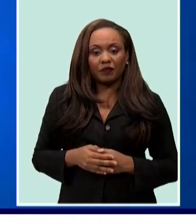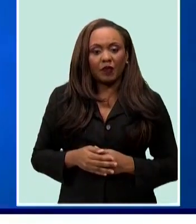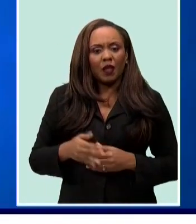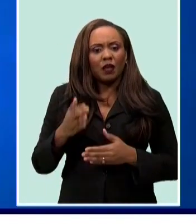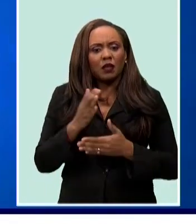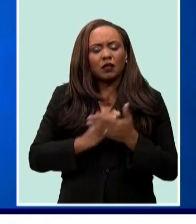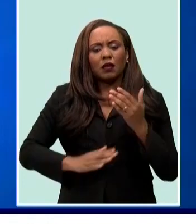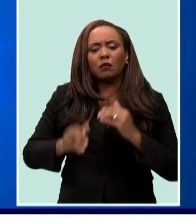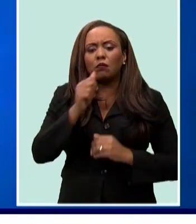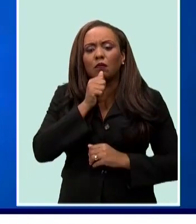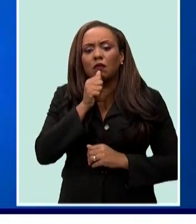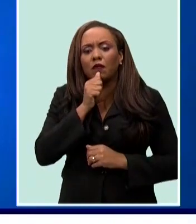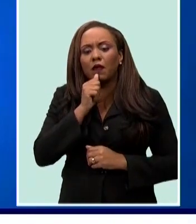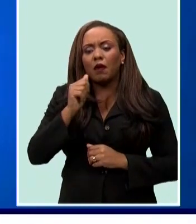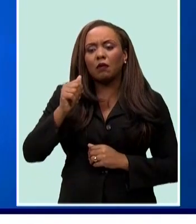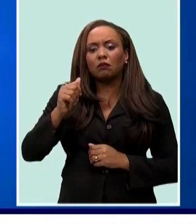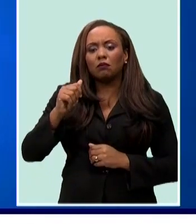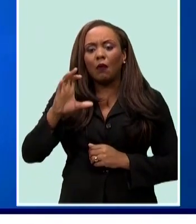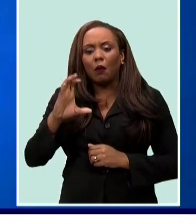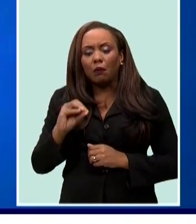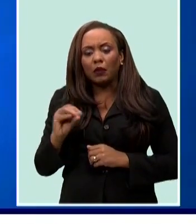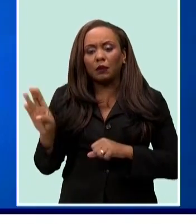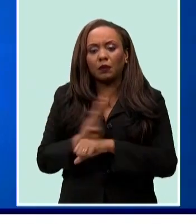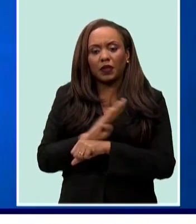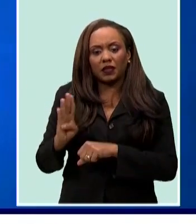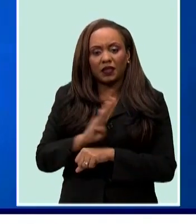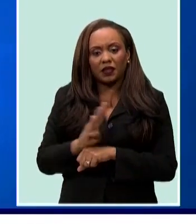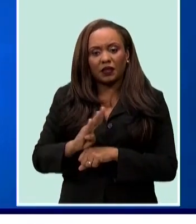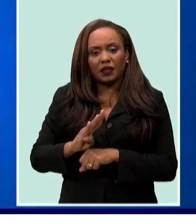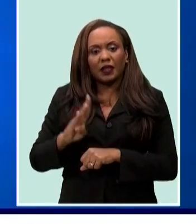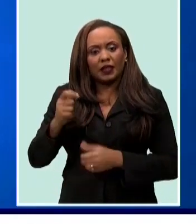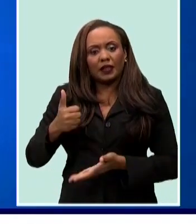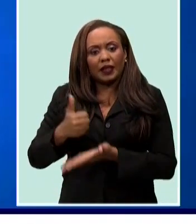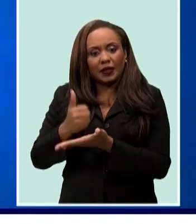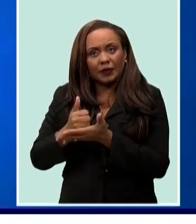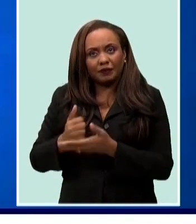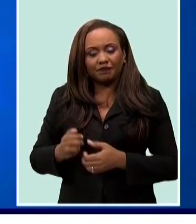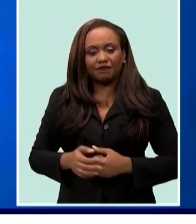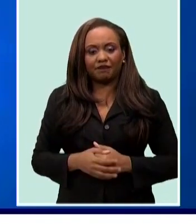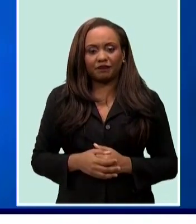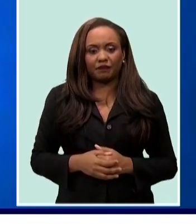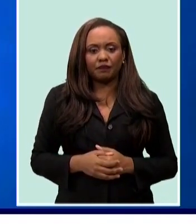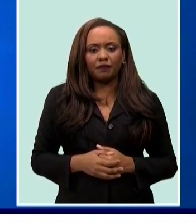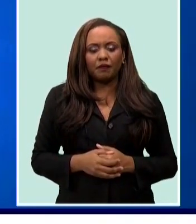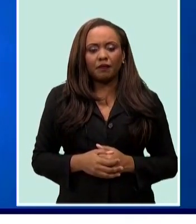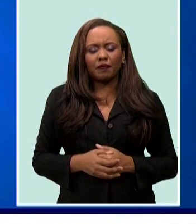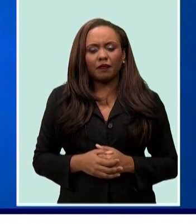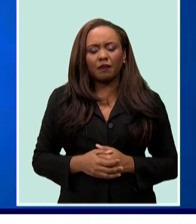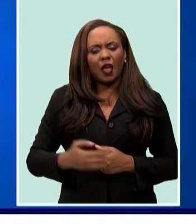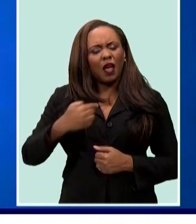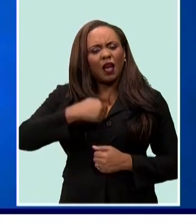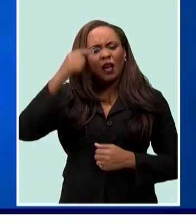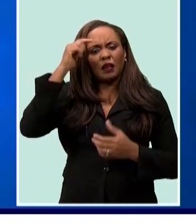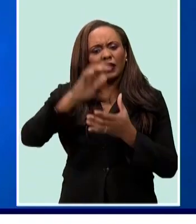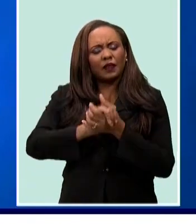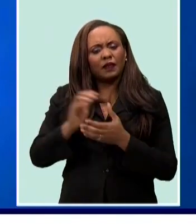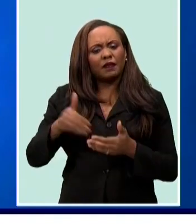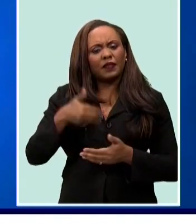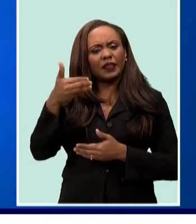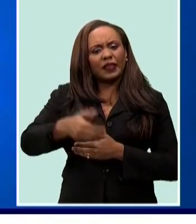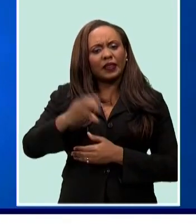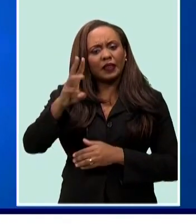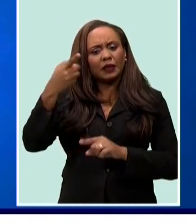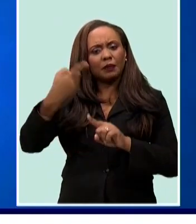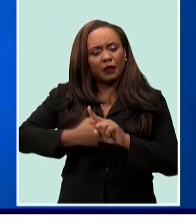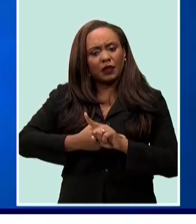being sought out to help with the expansion of the airport. Take a listen. I believe that within the next 6 months, we should have been able to